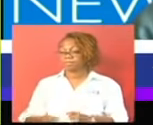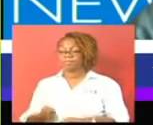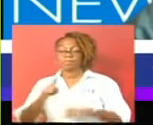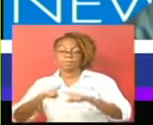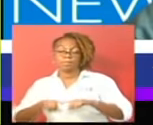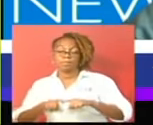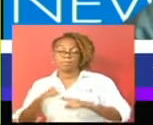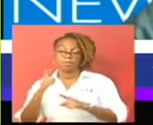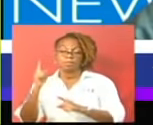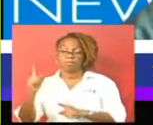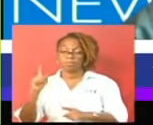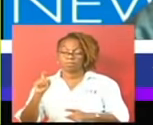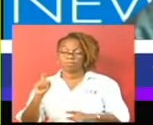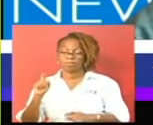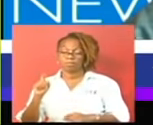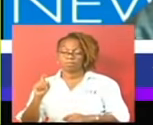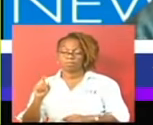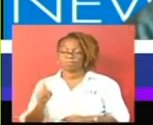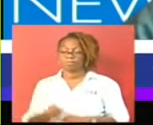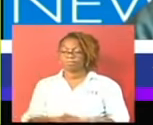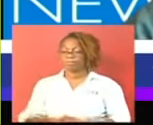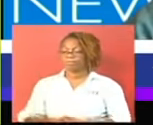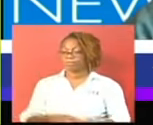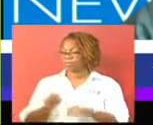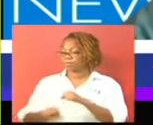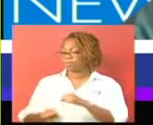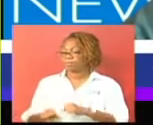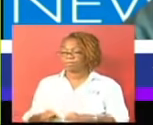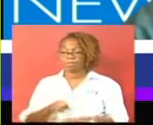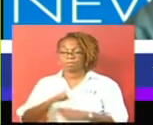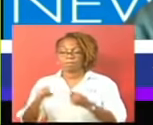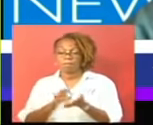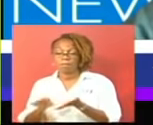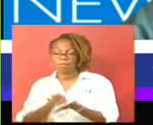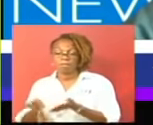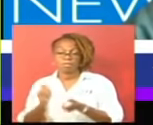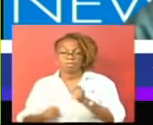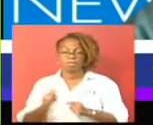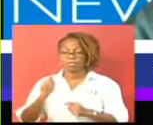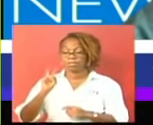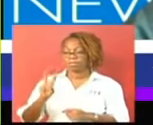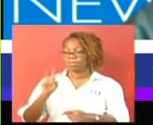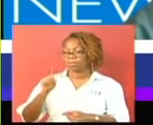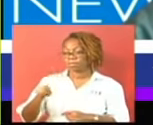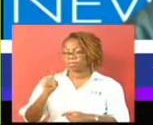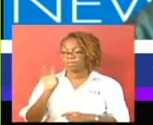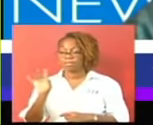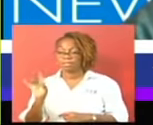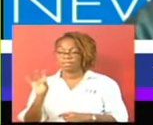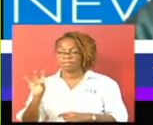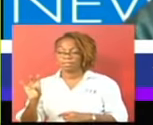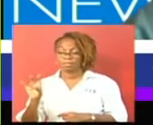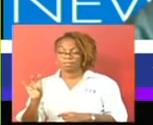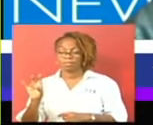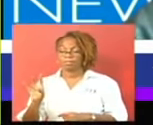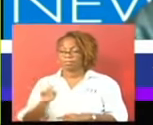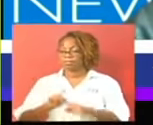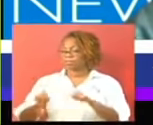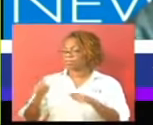has a case fatality ratio of 2.77, whereas the case fatality ratio of the rest of the world